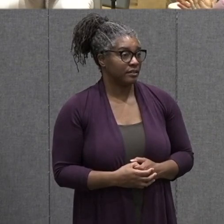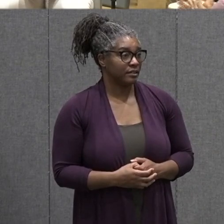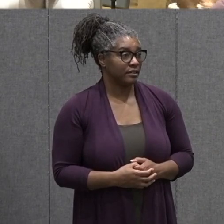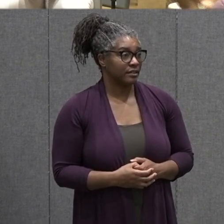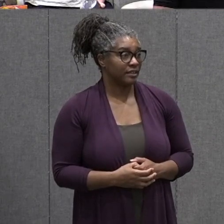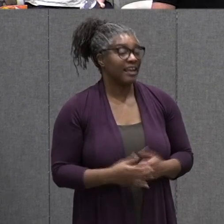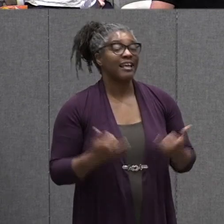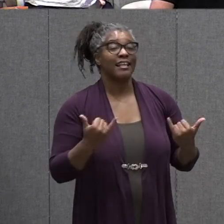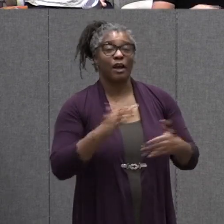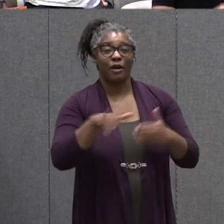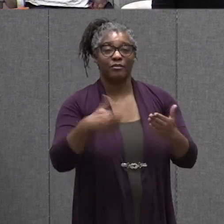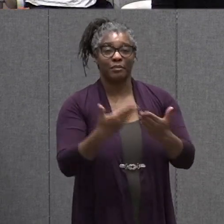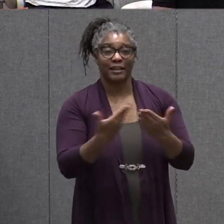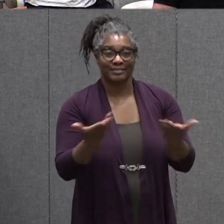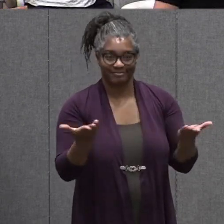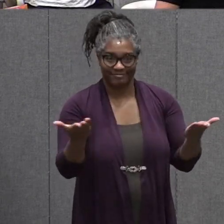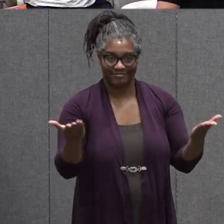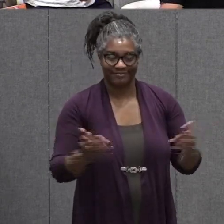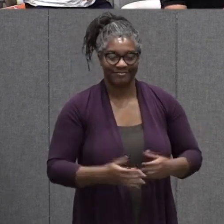Everybody, here we go.